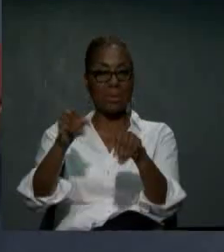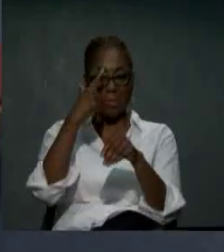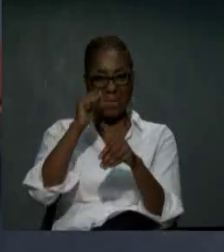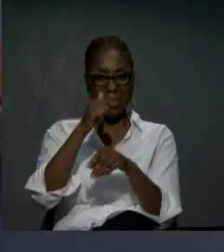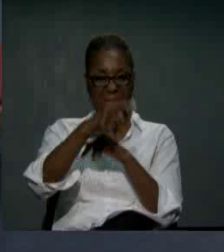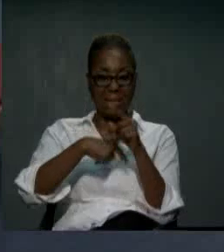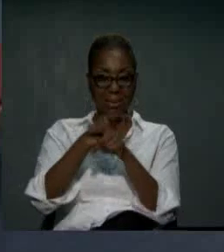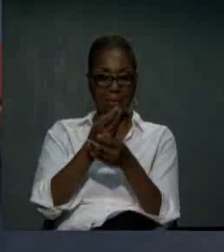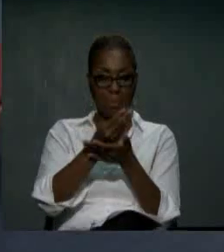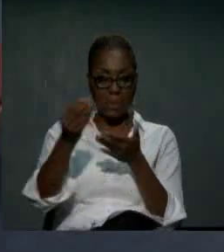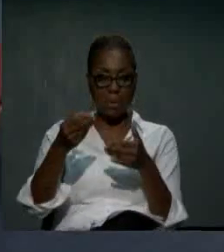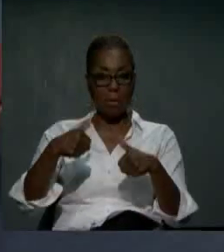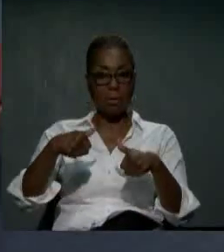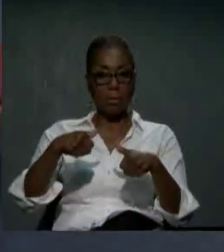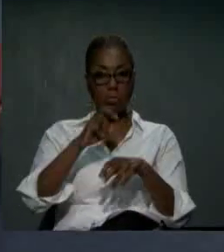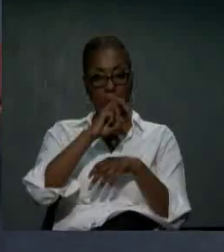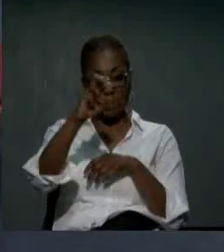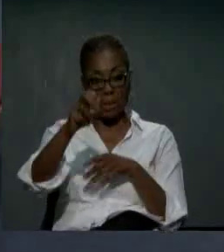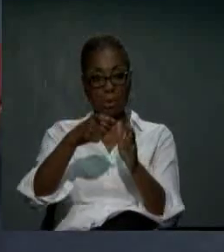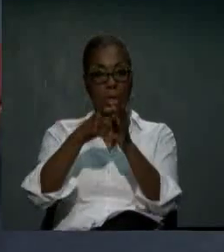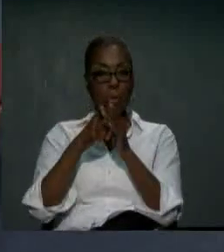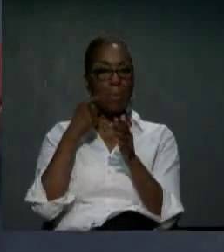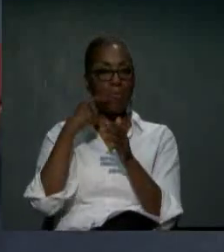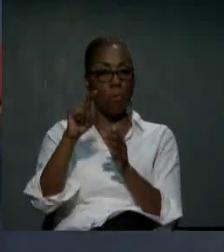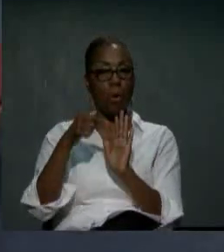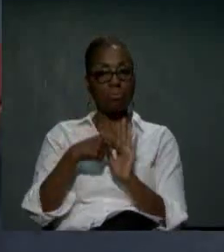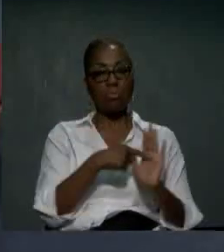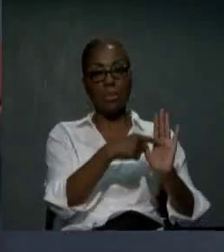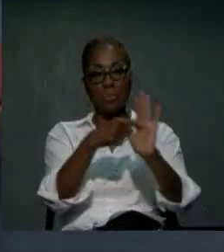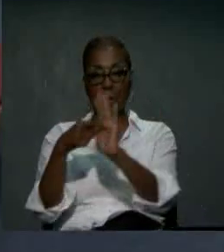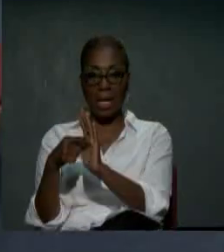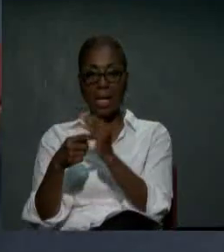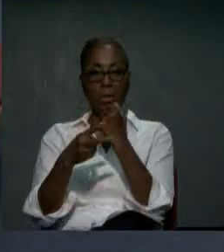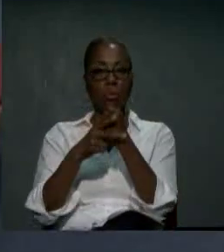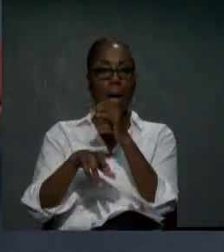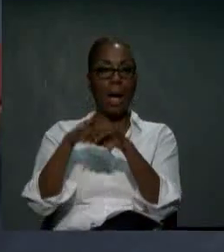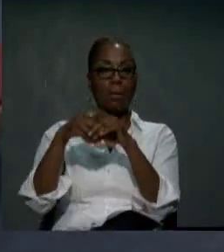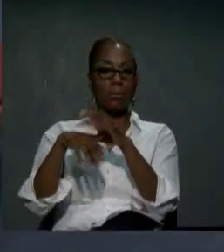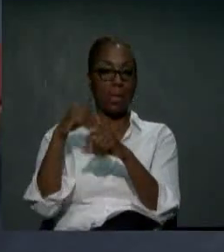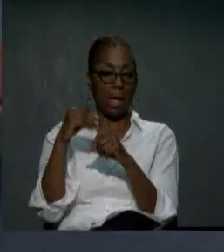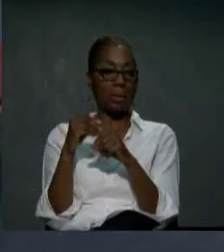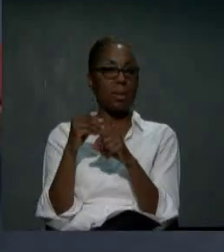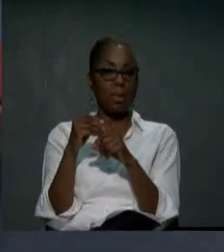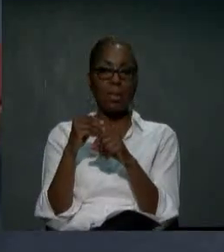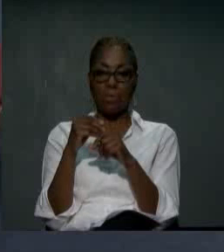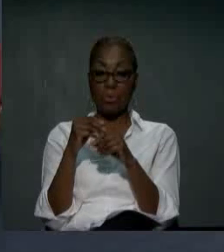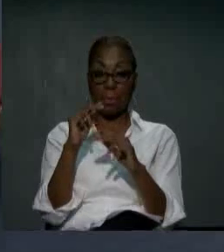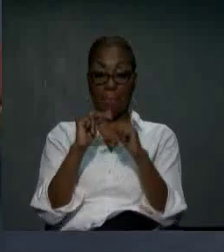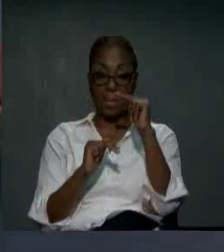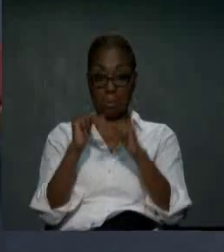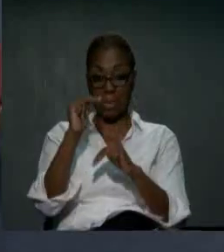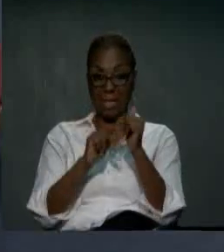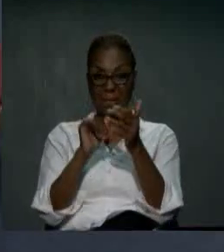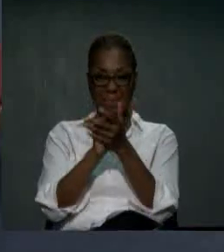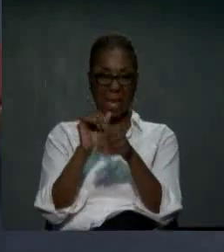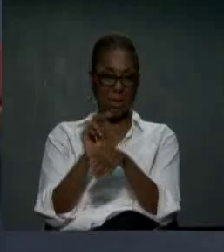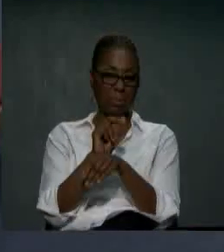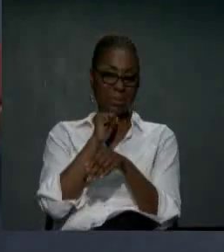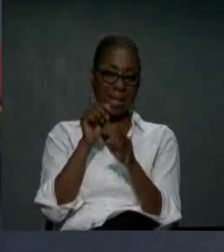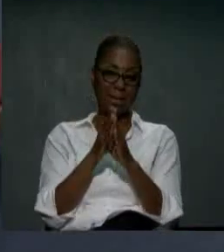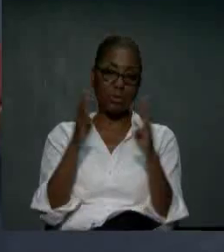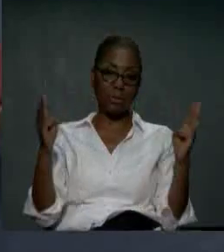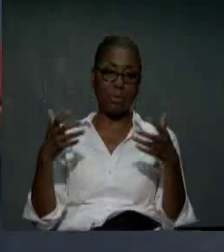of materials or transportation requirements, is suitable for display and storage outside the confines of an enclosed building. Such uses are not